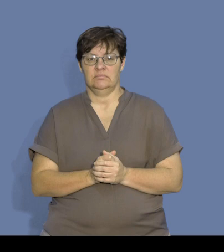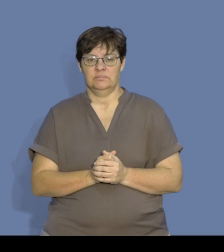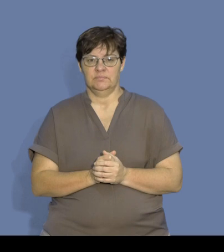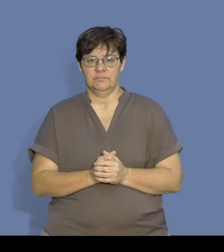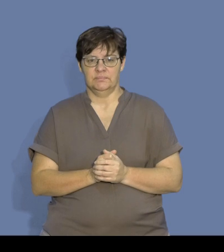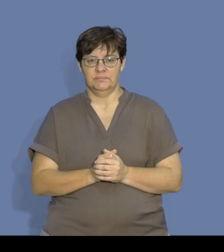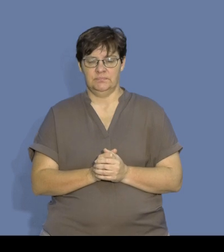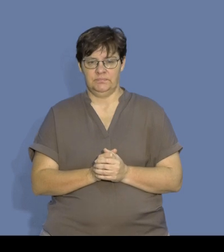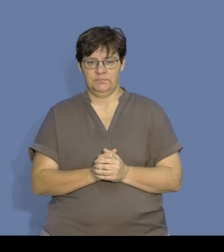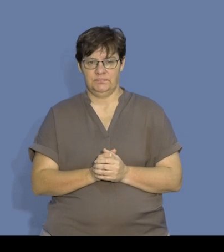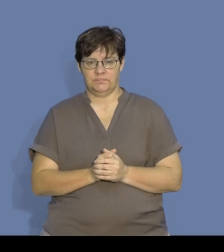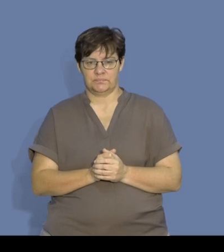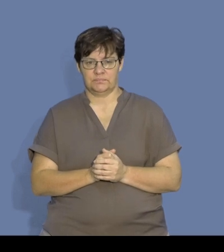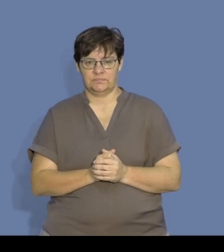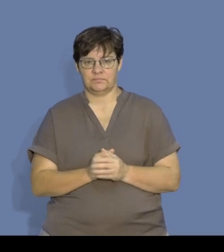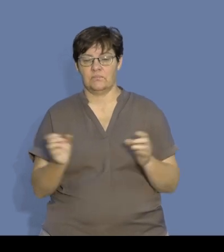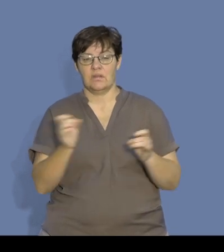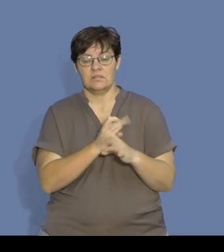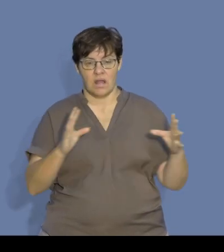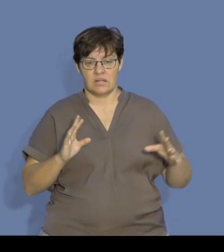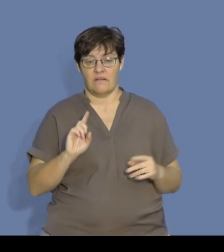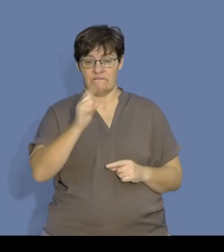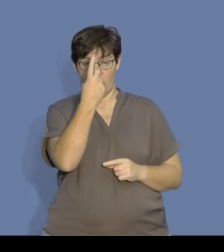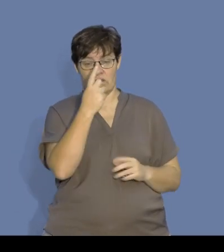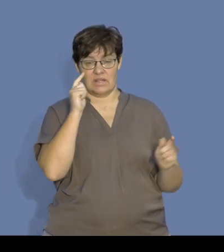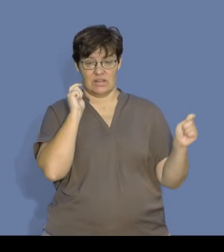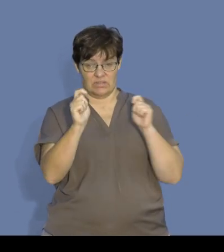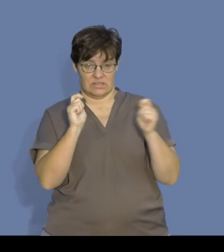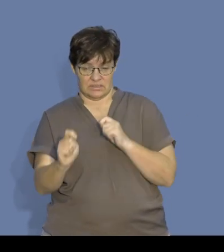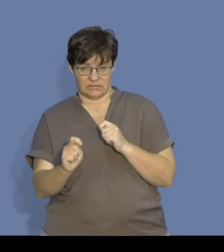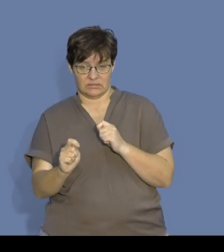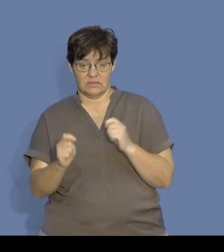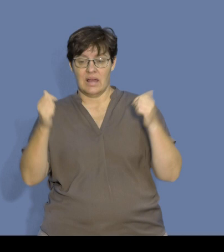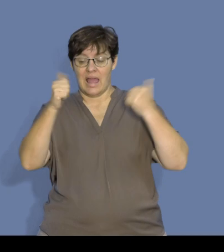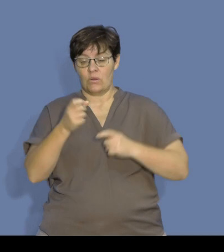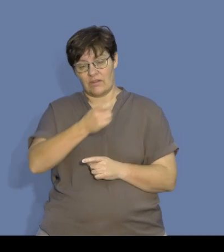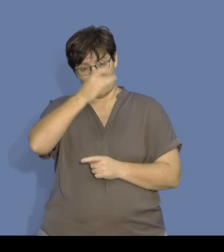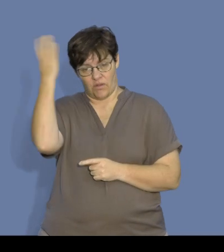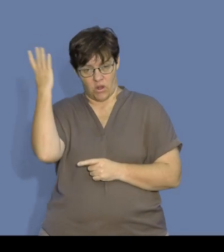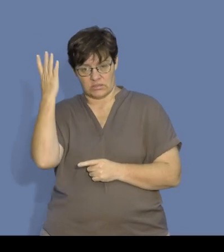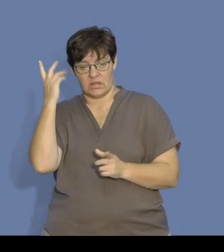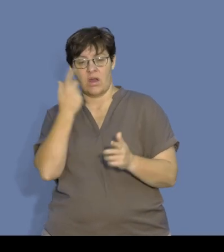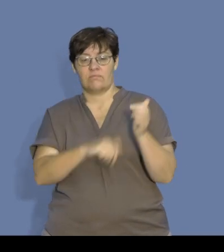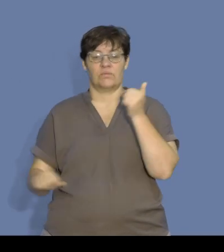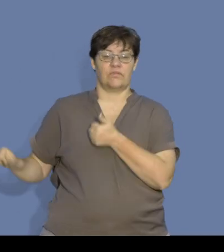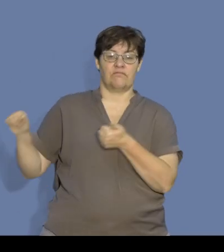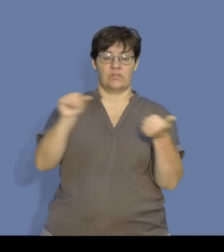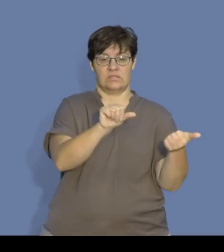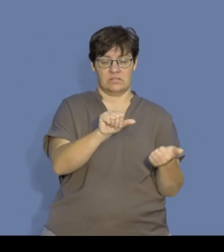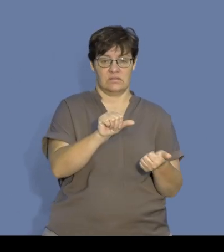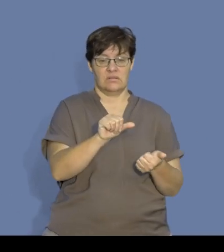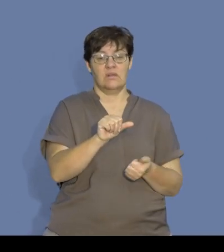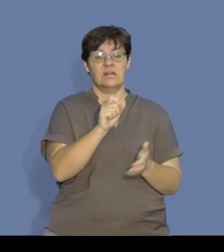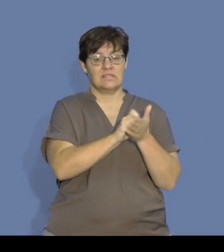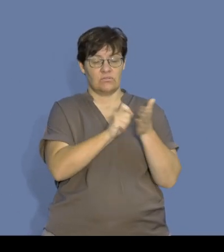16,800. Right, so let's start with our very first adjustment where the accountant forgot to reverse the